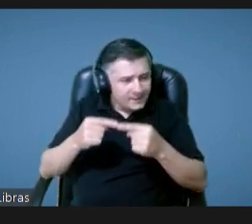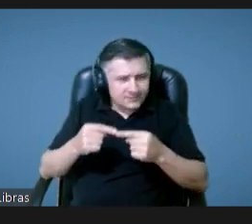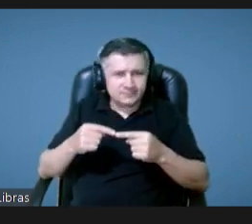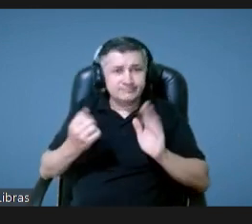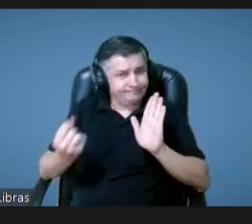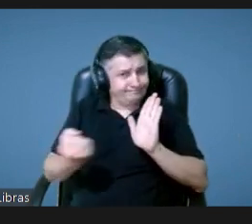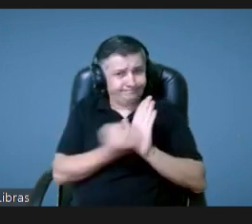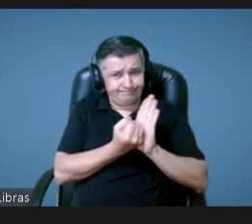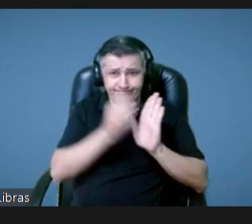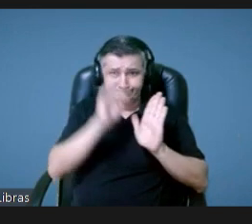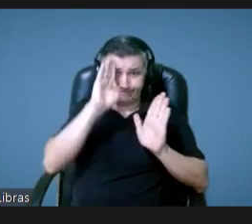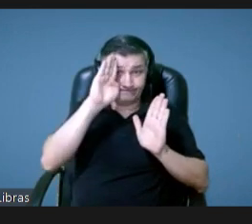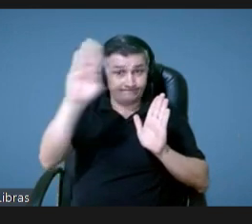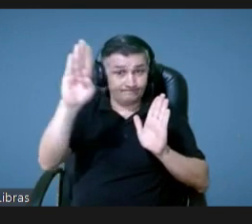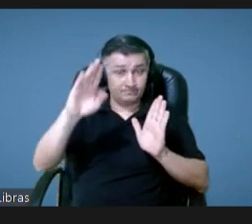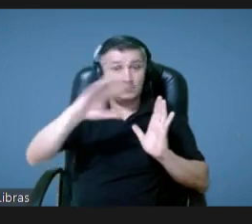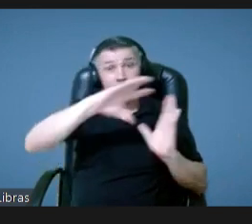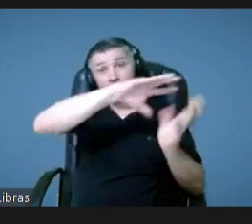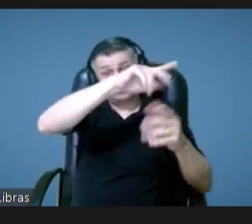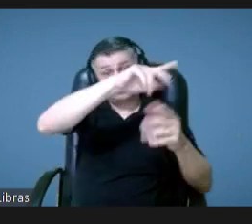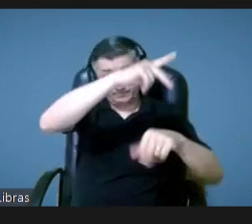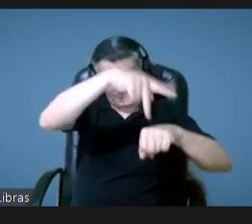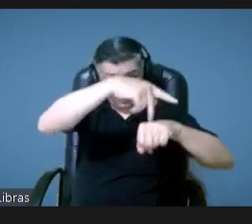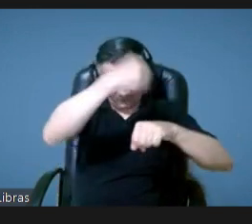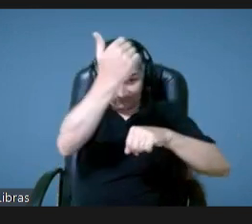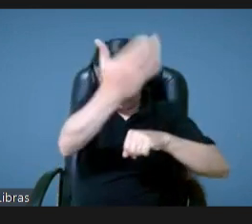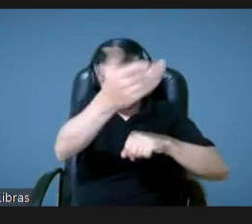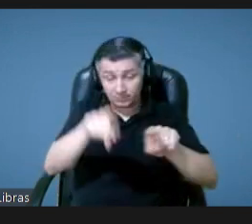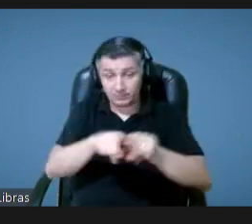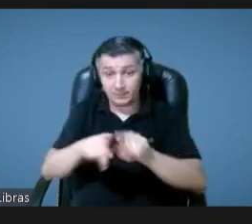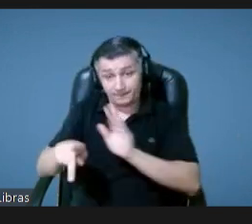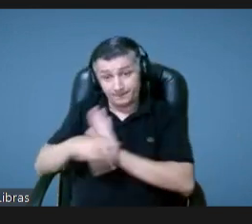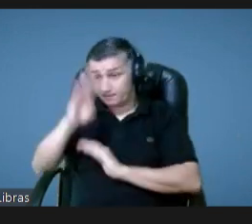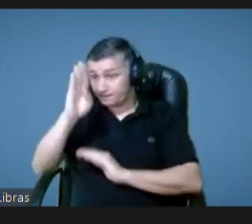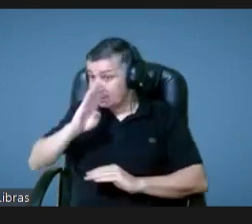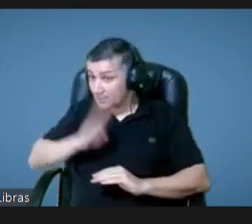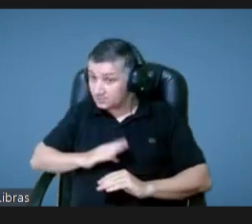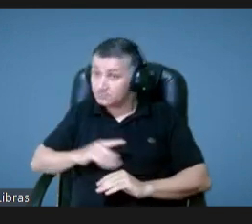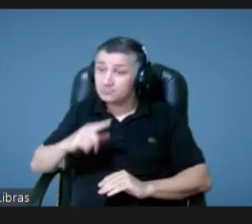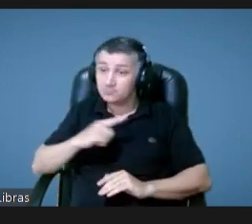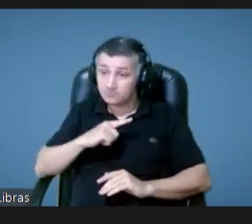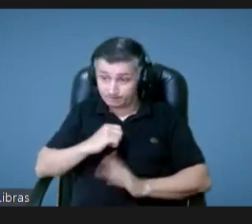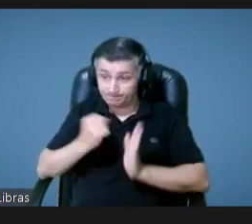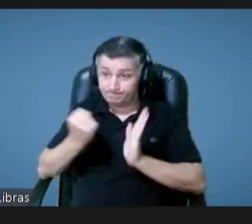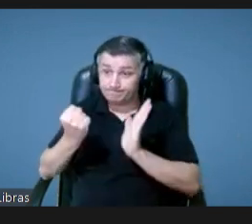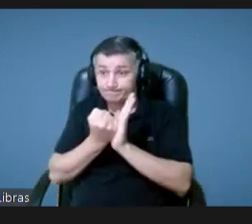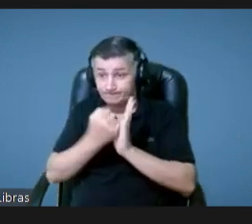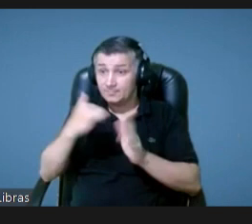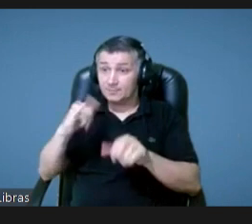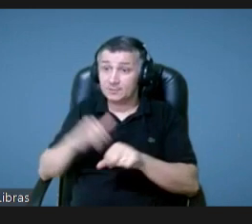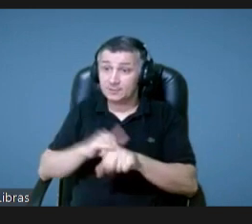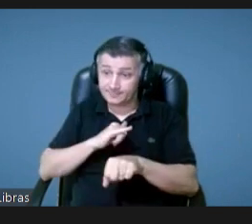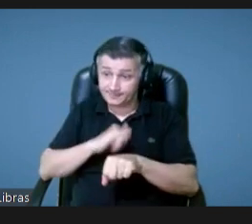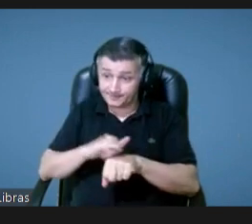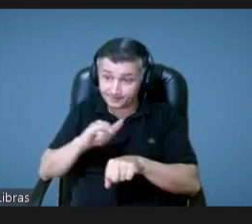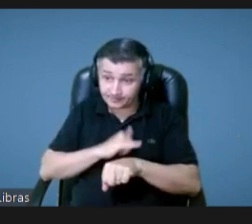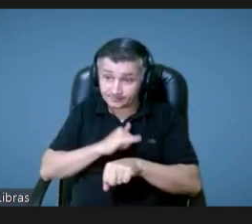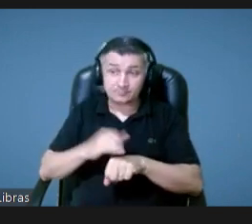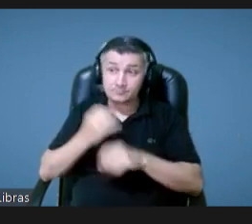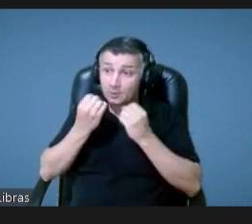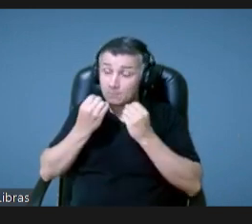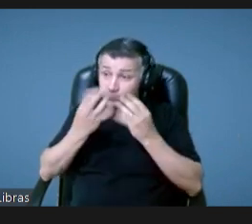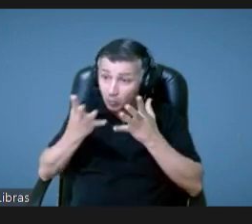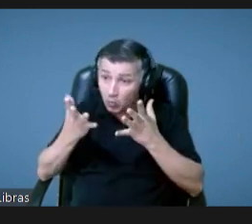Our strategy is to work mostly with premium national and international brands, and this